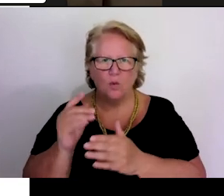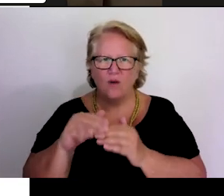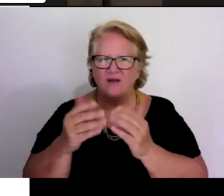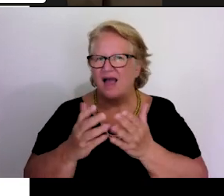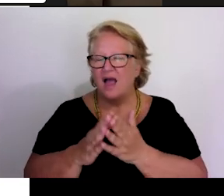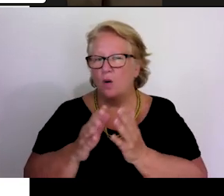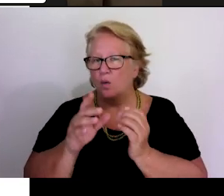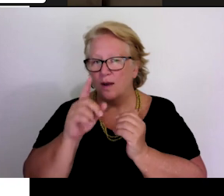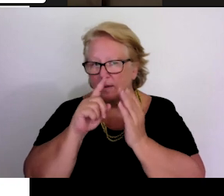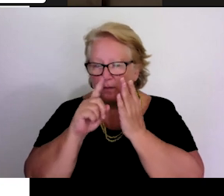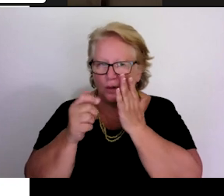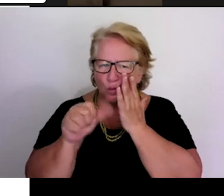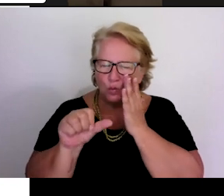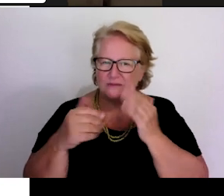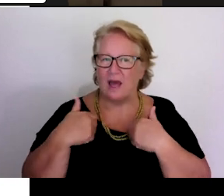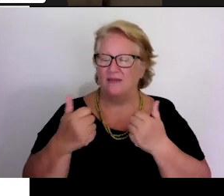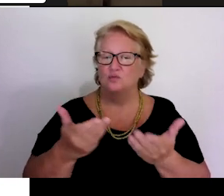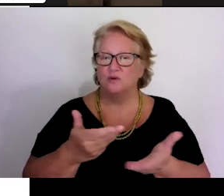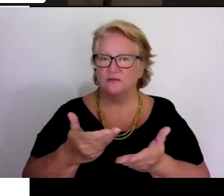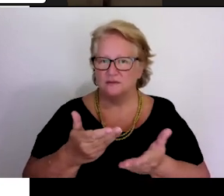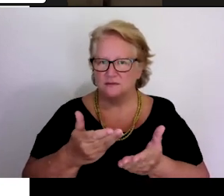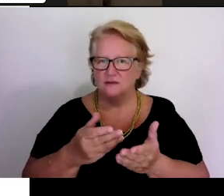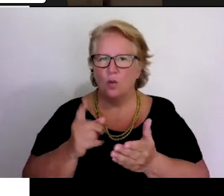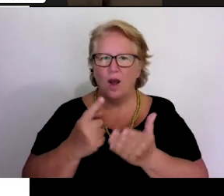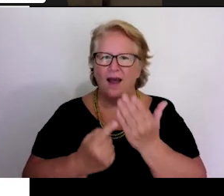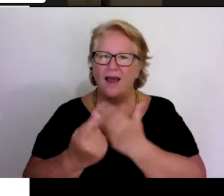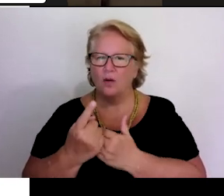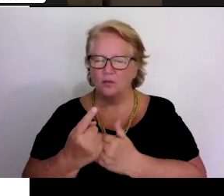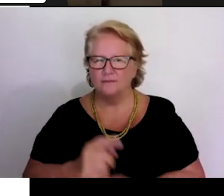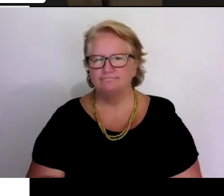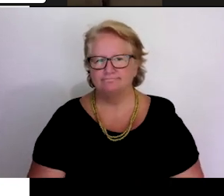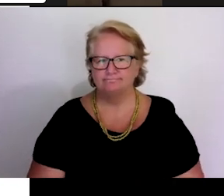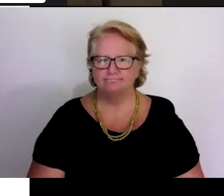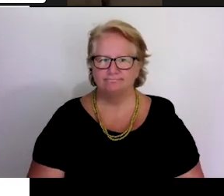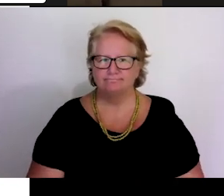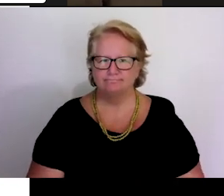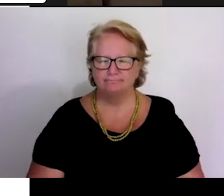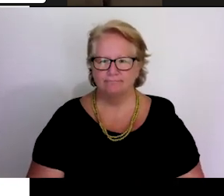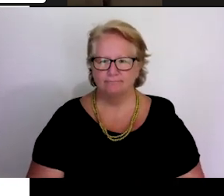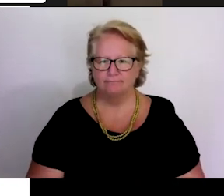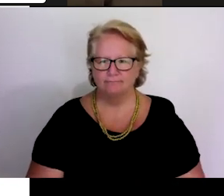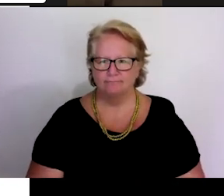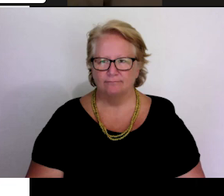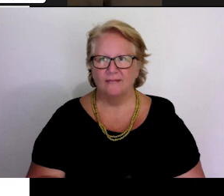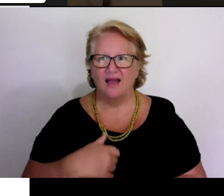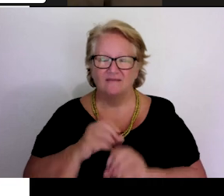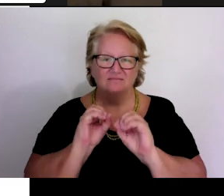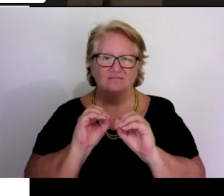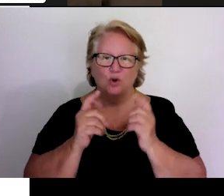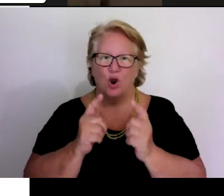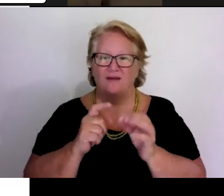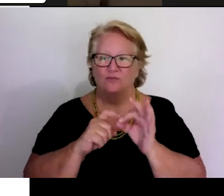people use health services and what outcomes they have. So I've put quite a lot of questions on